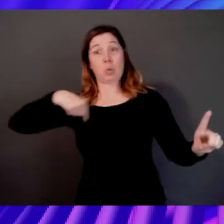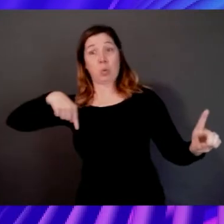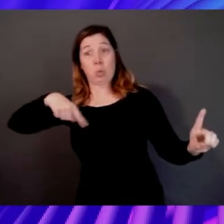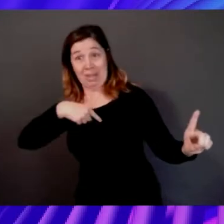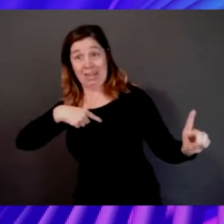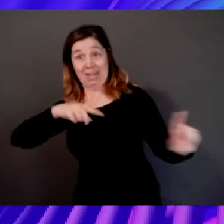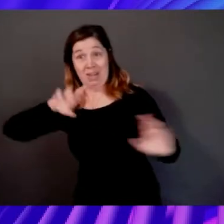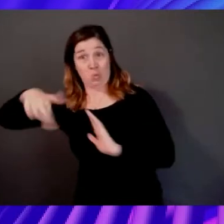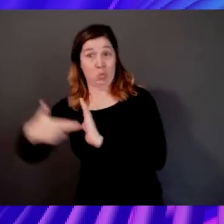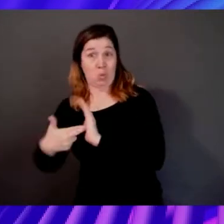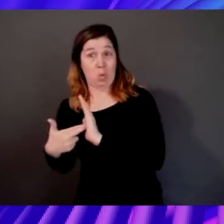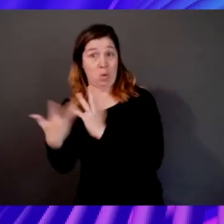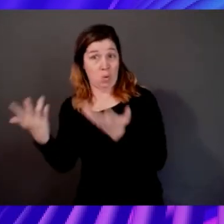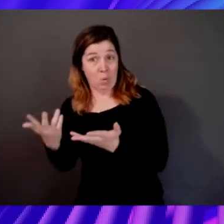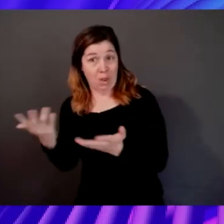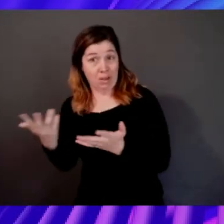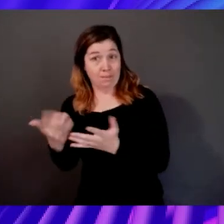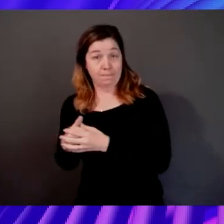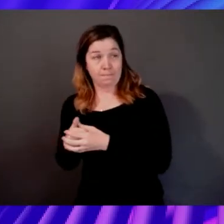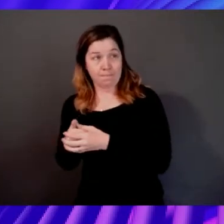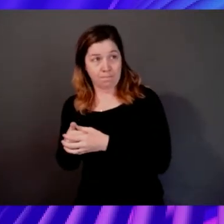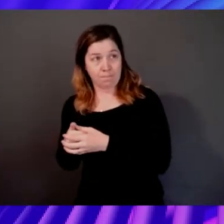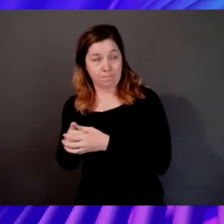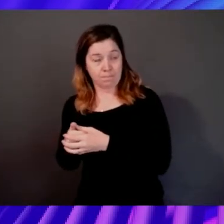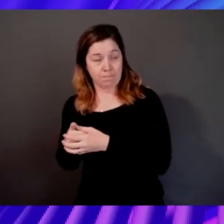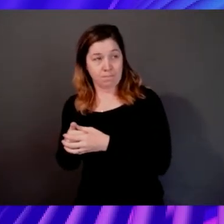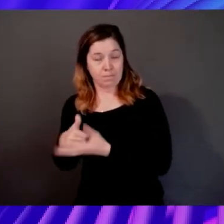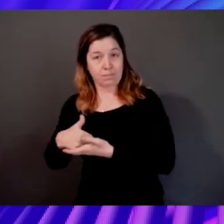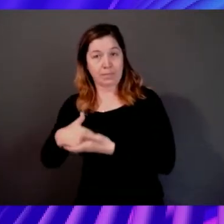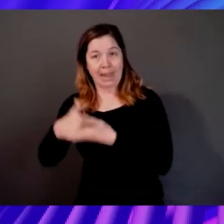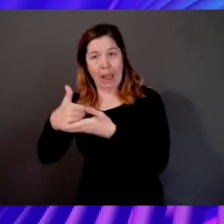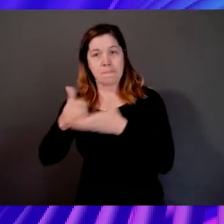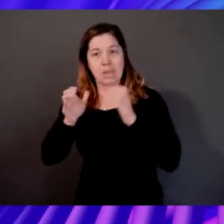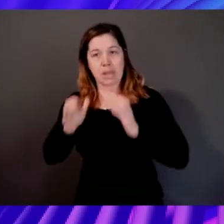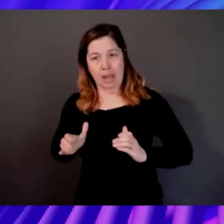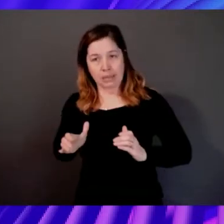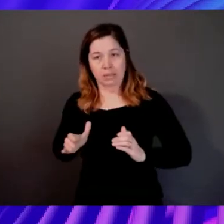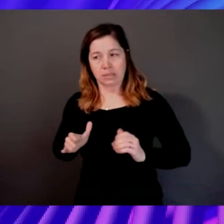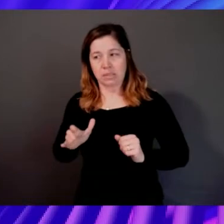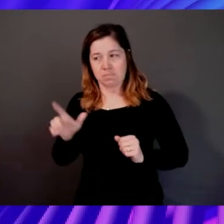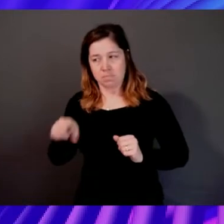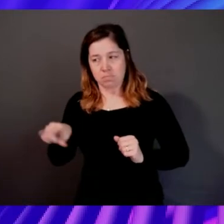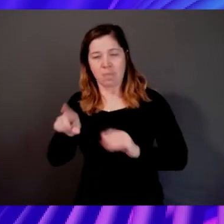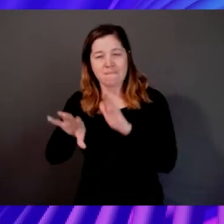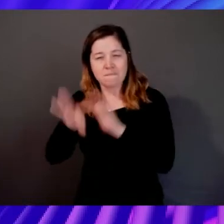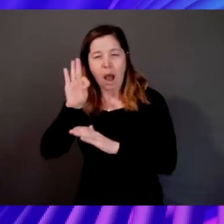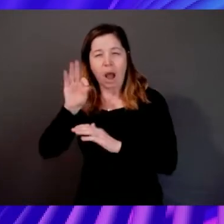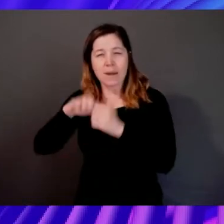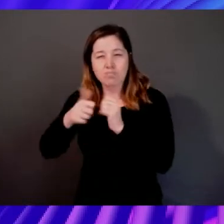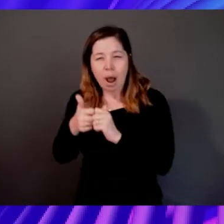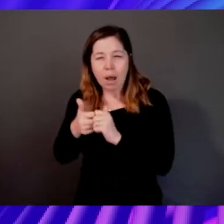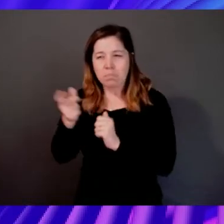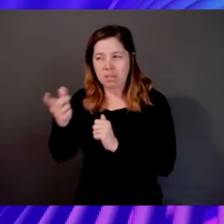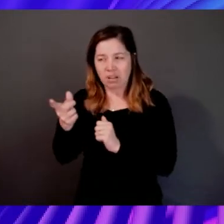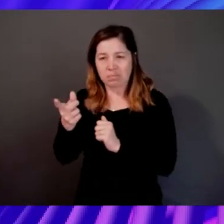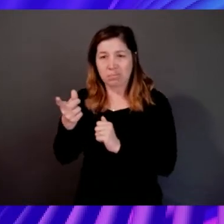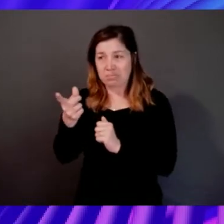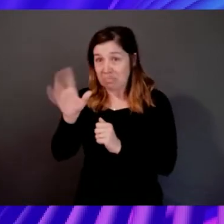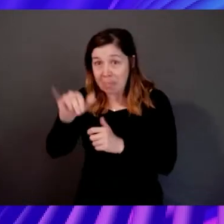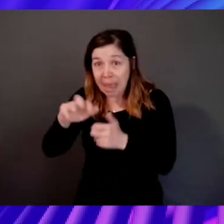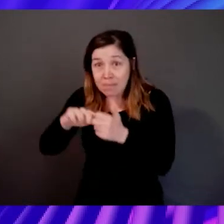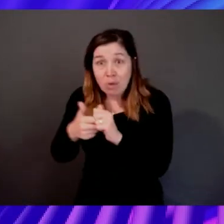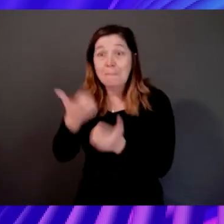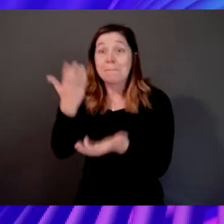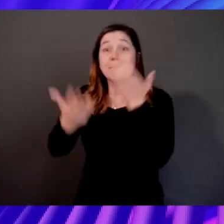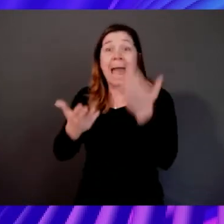to help customers kind of on top of that, in that layered model. How do we help them find problems that might exist because something is